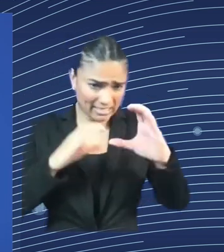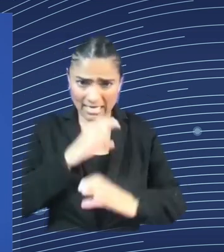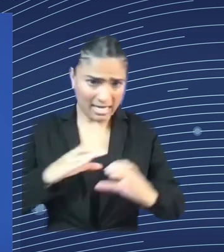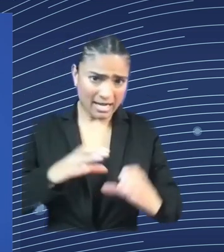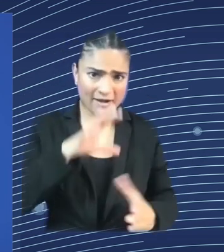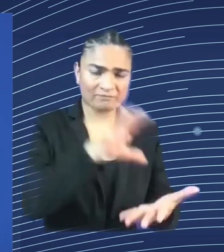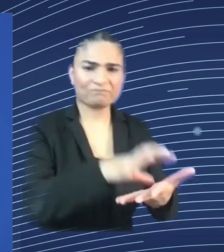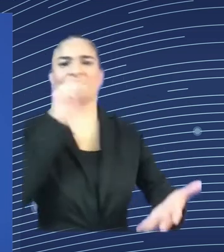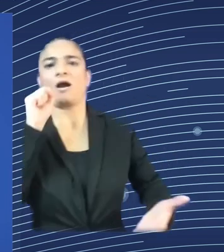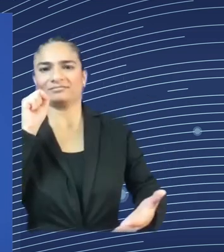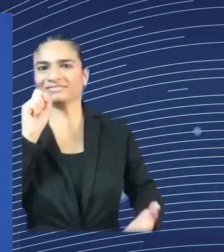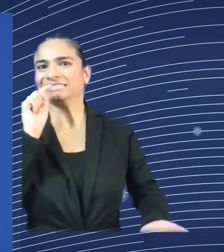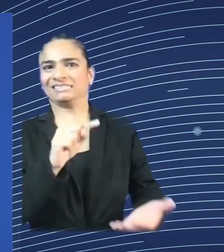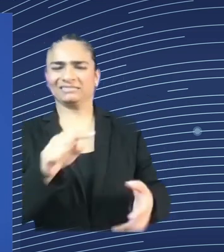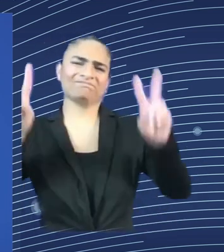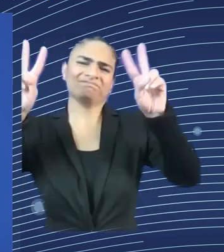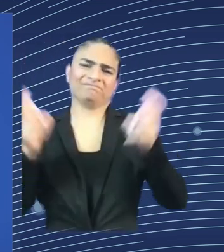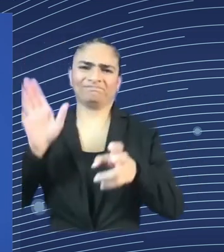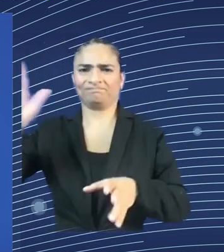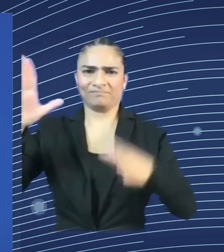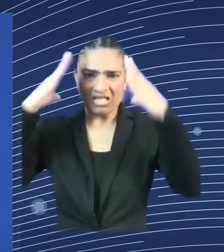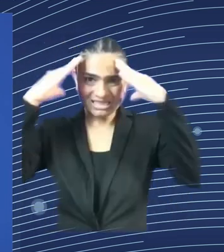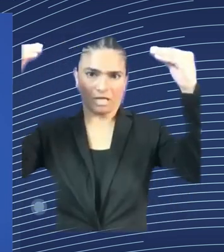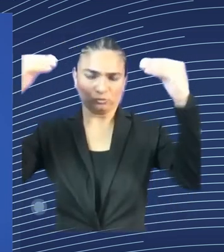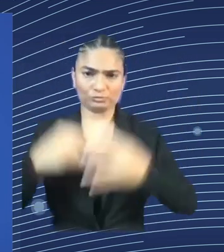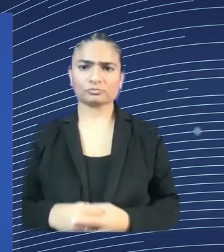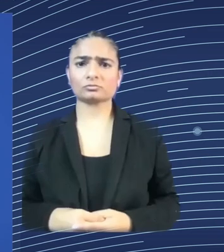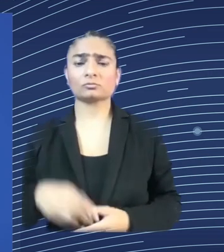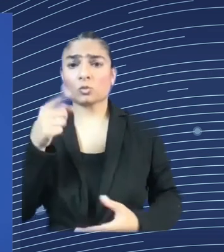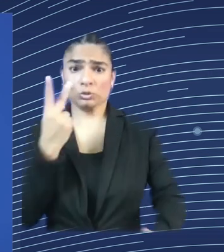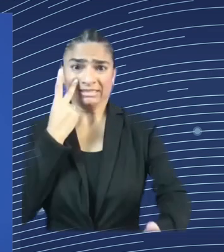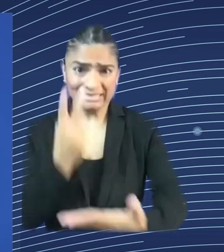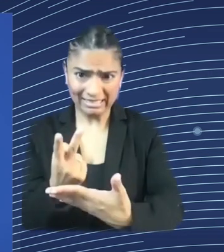added to the data. How do we prevent blind spots?